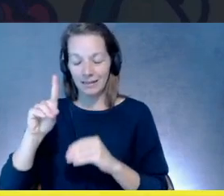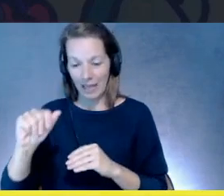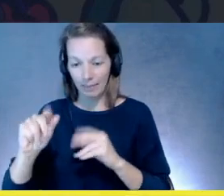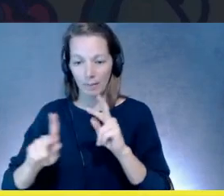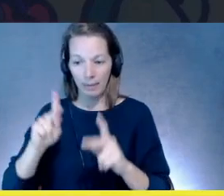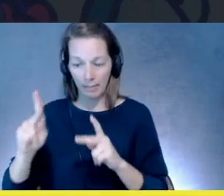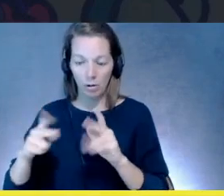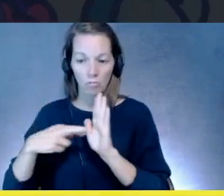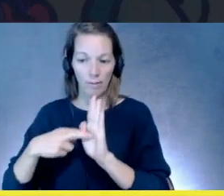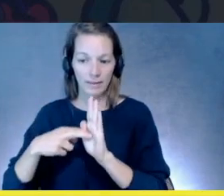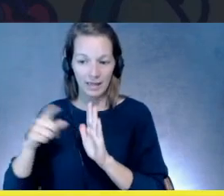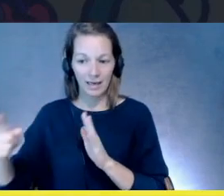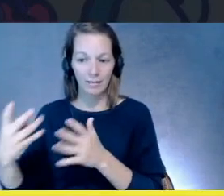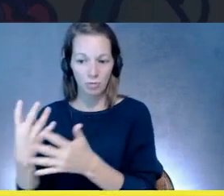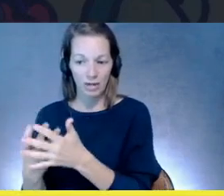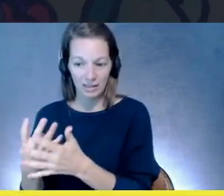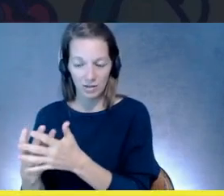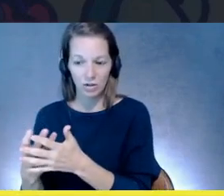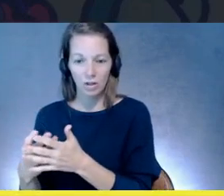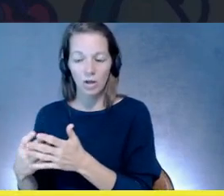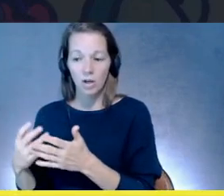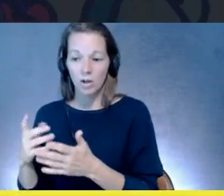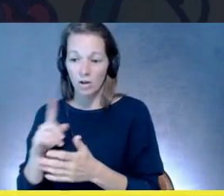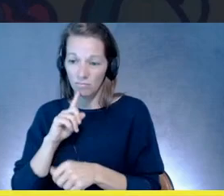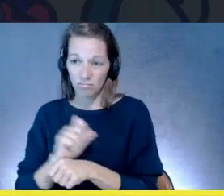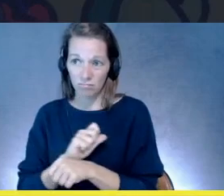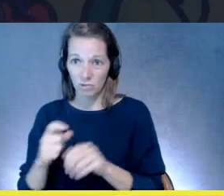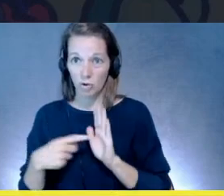prisons represents both the